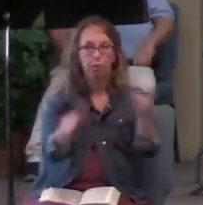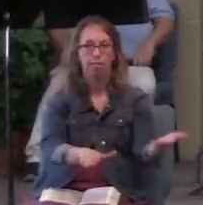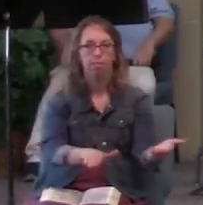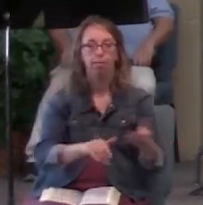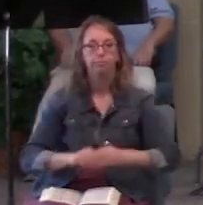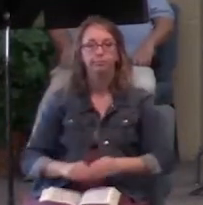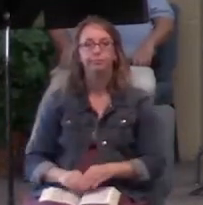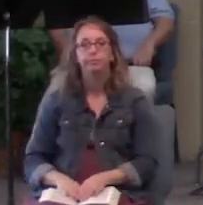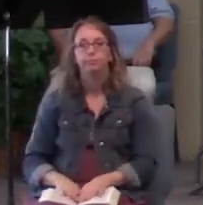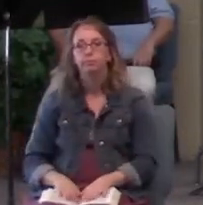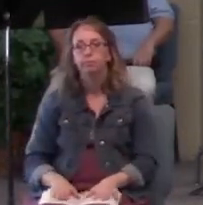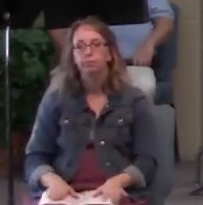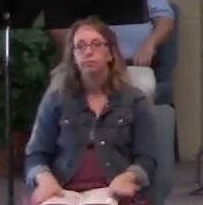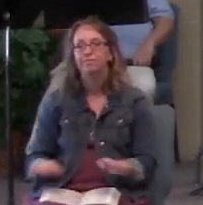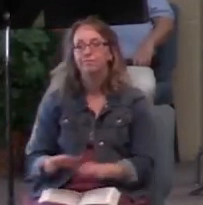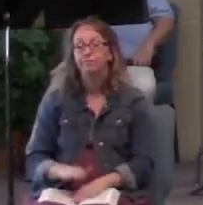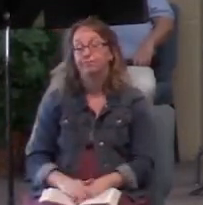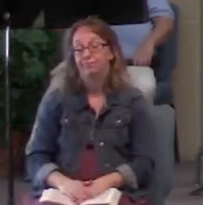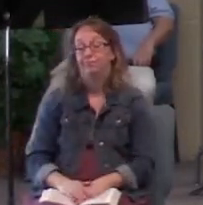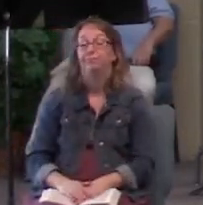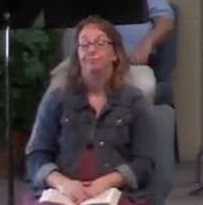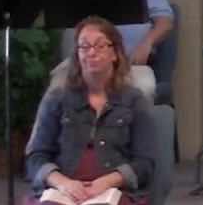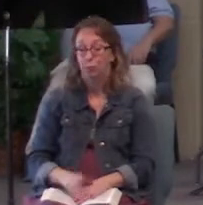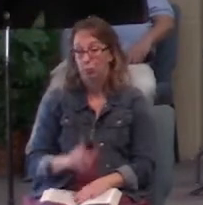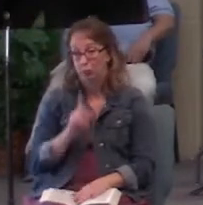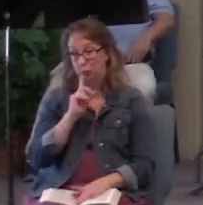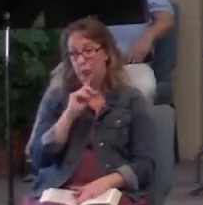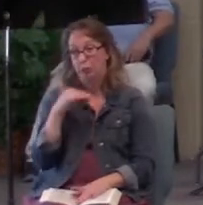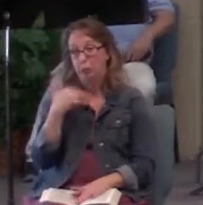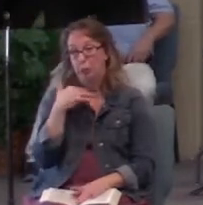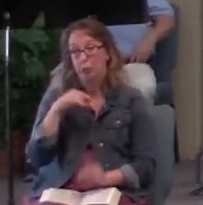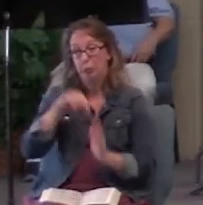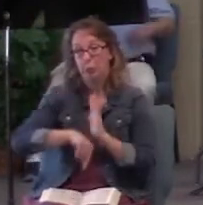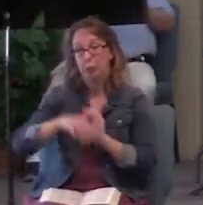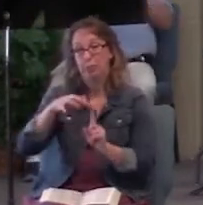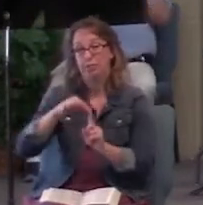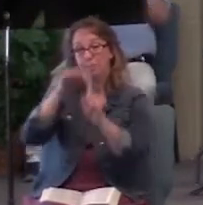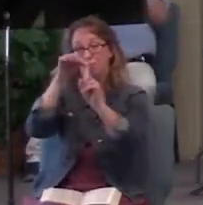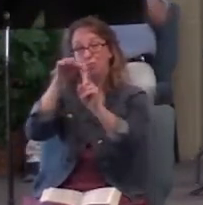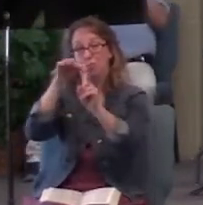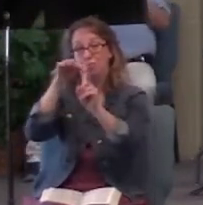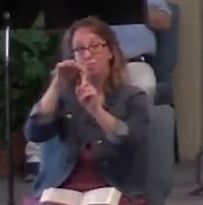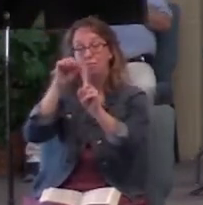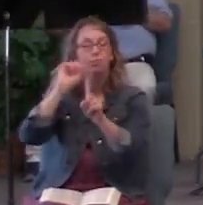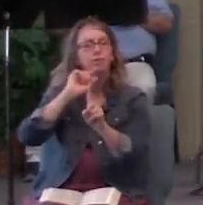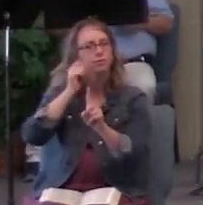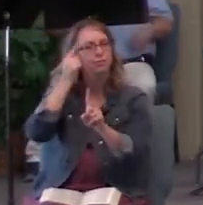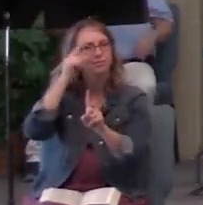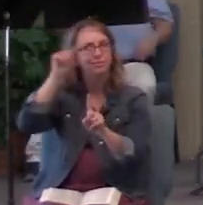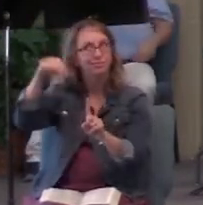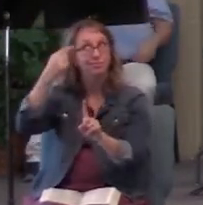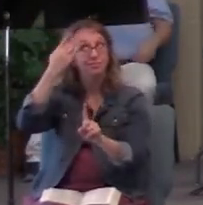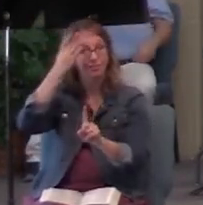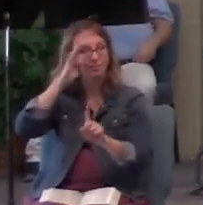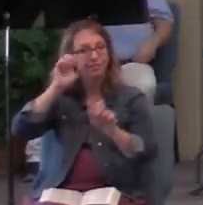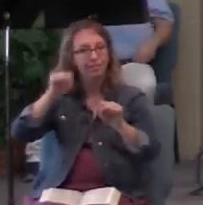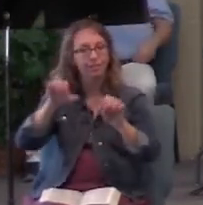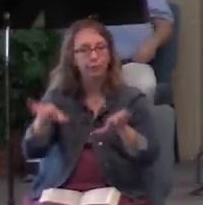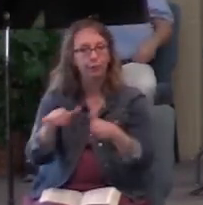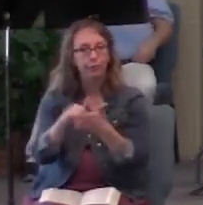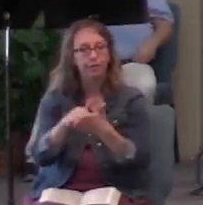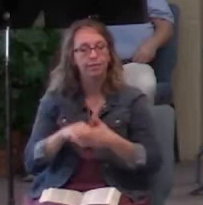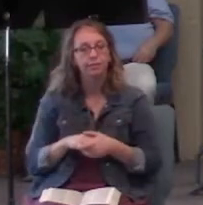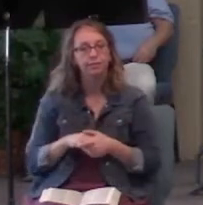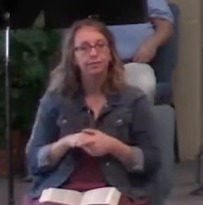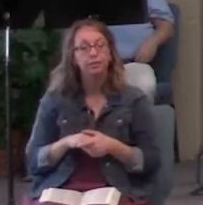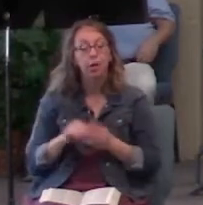That makes Him not only super, super special, but only God could do that. And so Jesus is